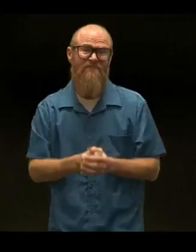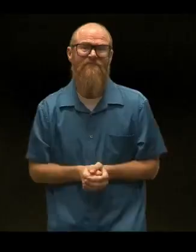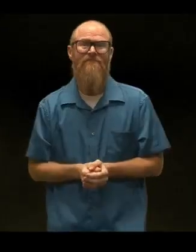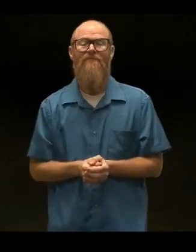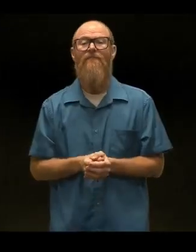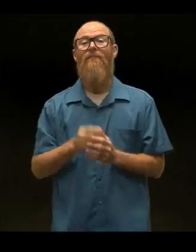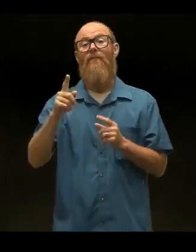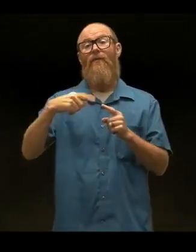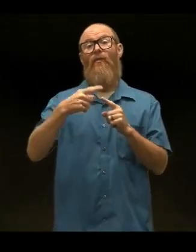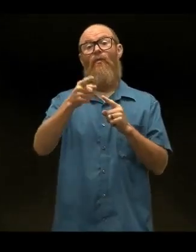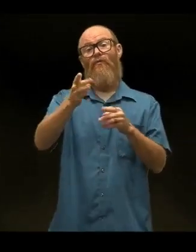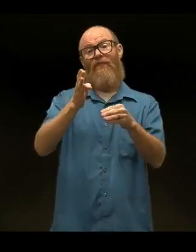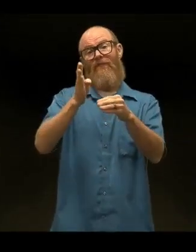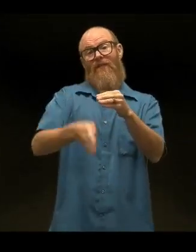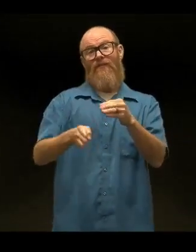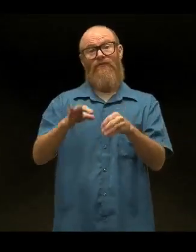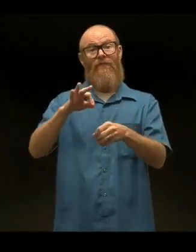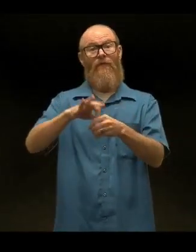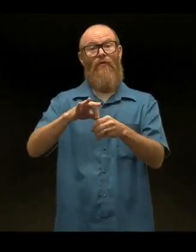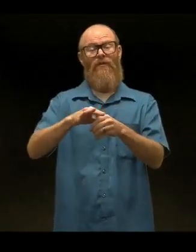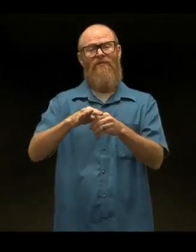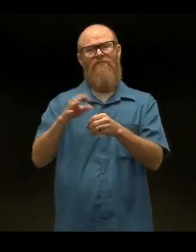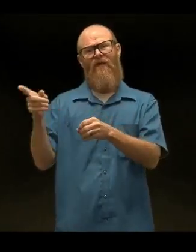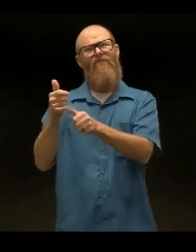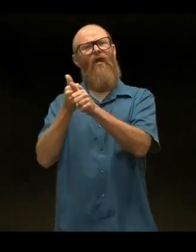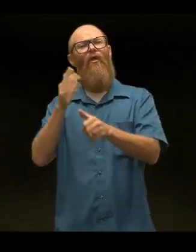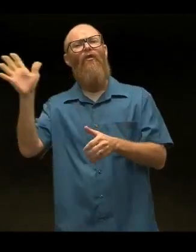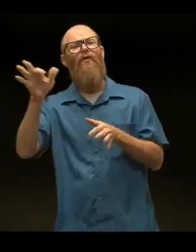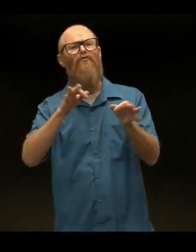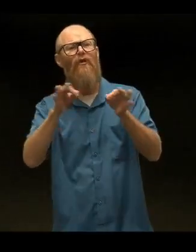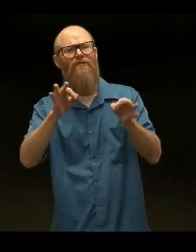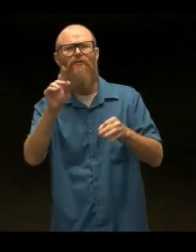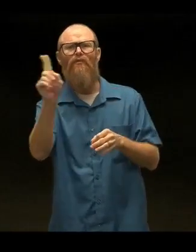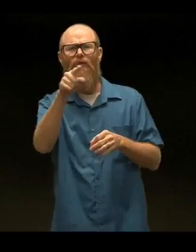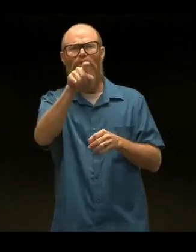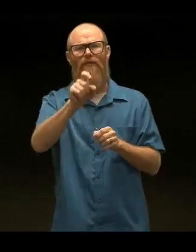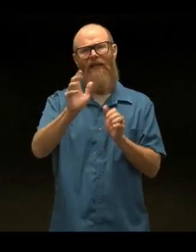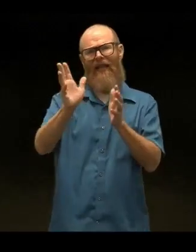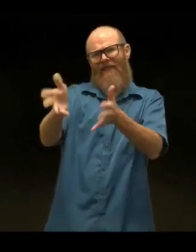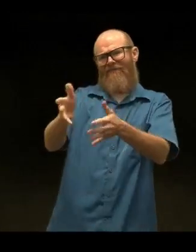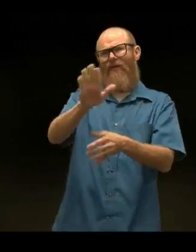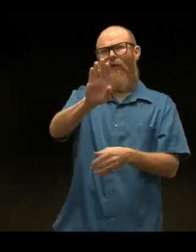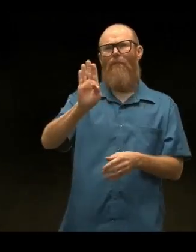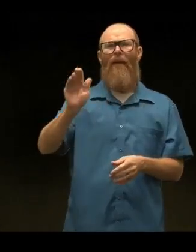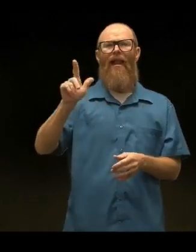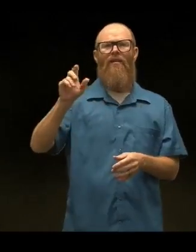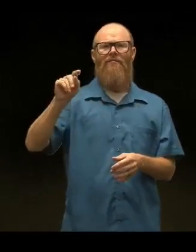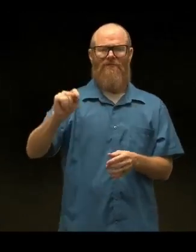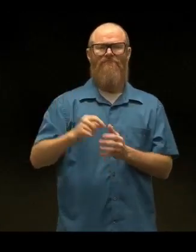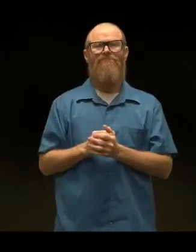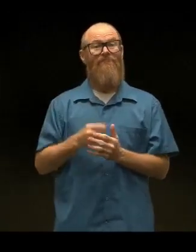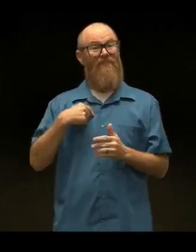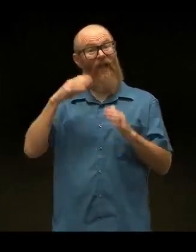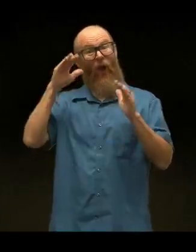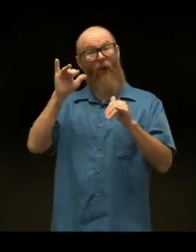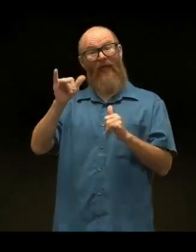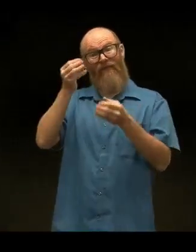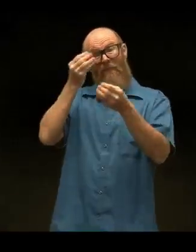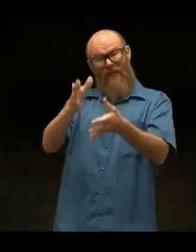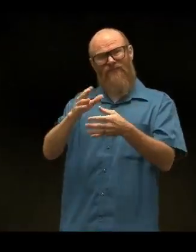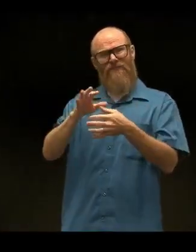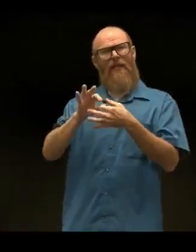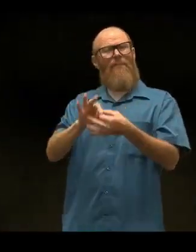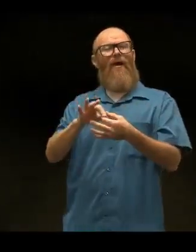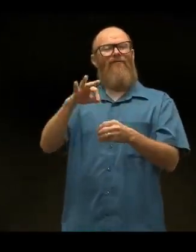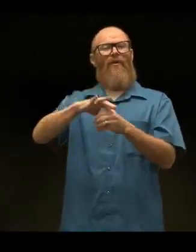When you are finished voting, follow the poll worker's instructions about where to leave your ballot. We hope that this information about voting in Utah and